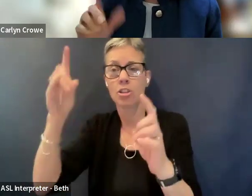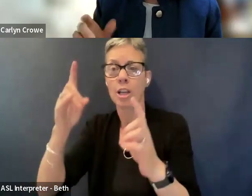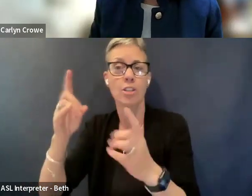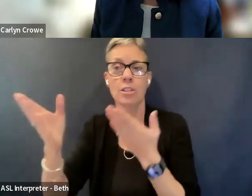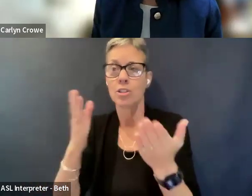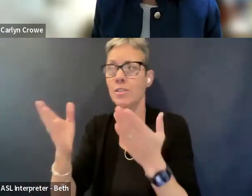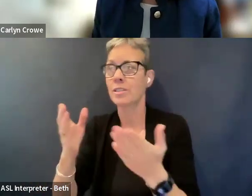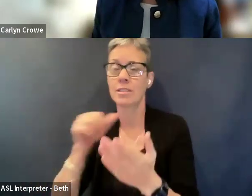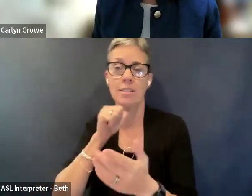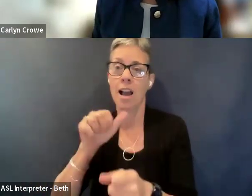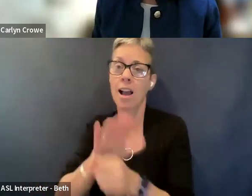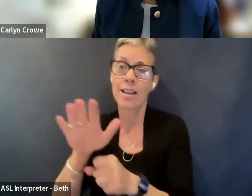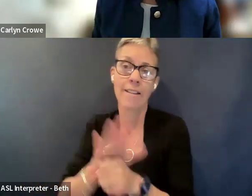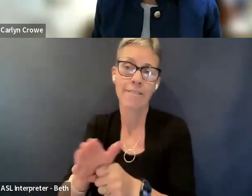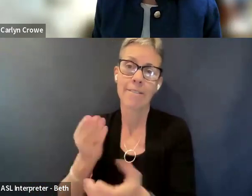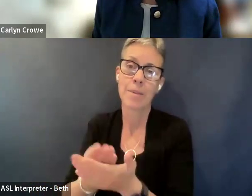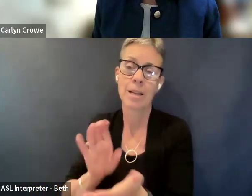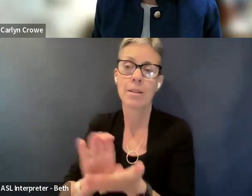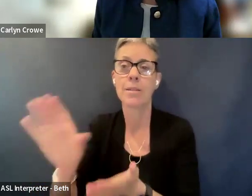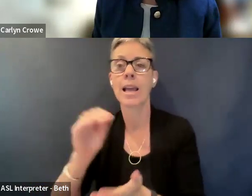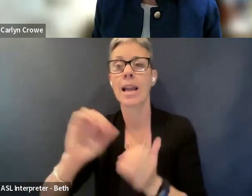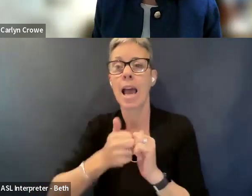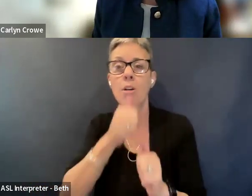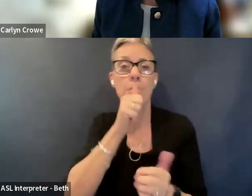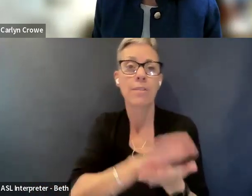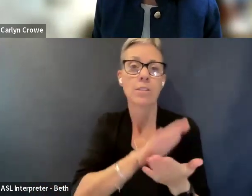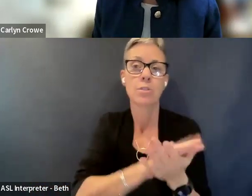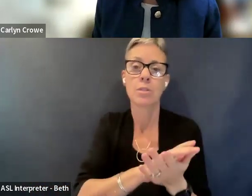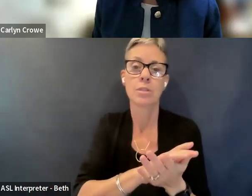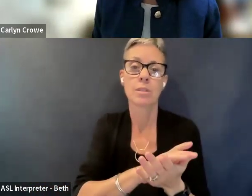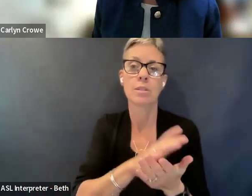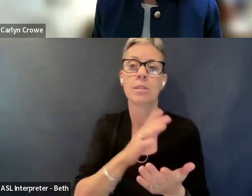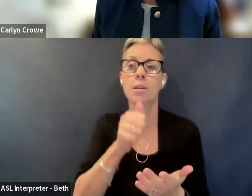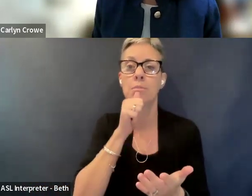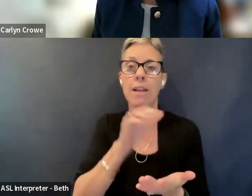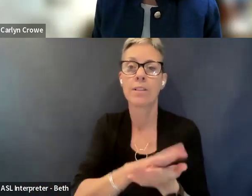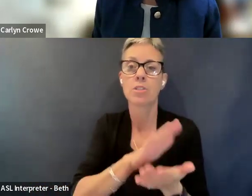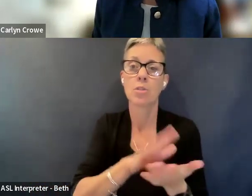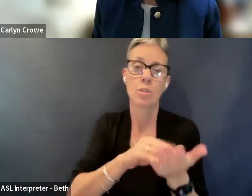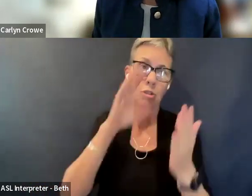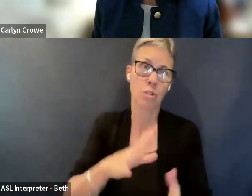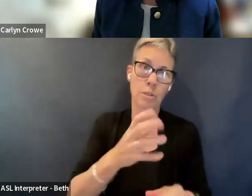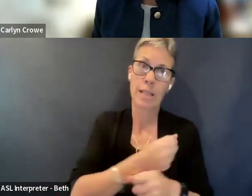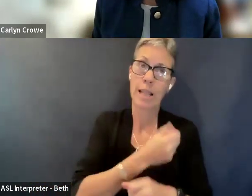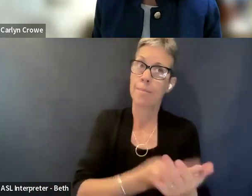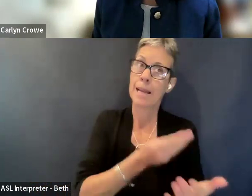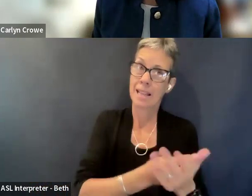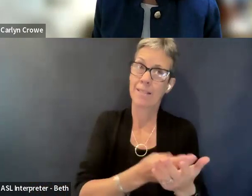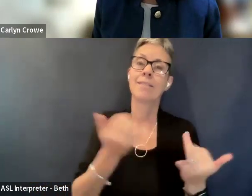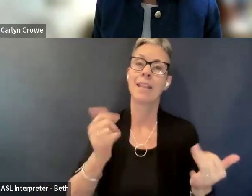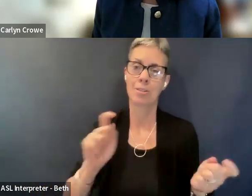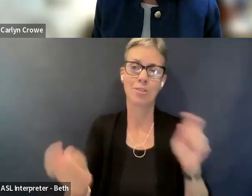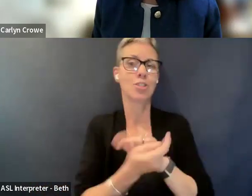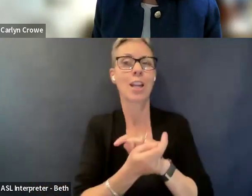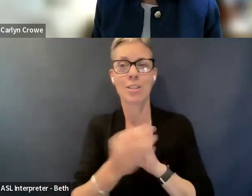Also the change in how private schools are funded, or private school students get funding now too, has changed some of these dynamics